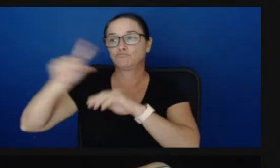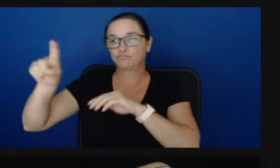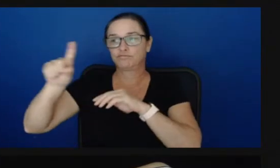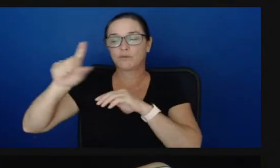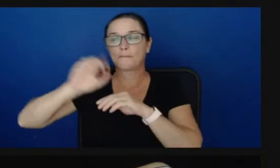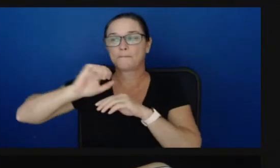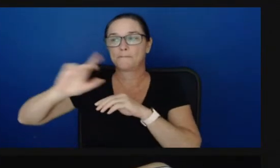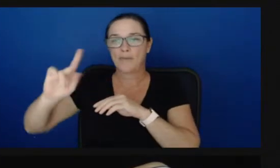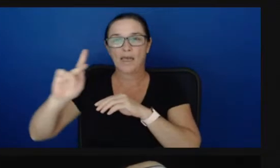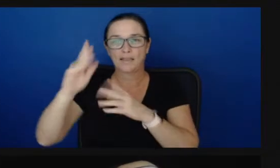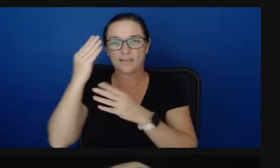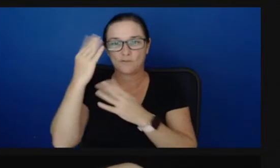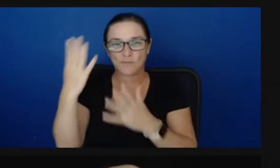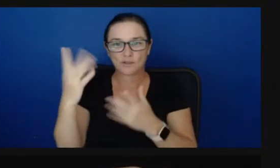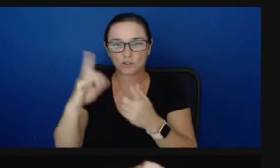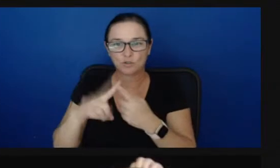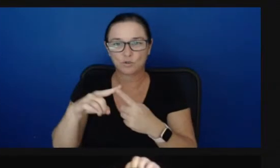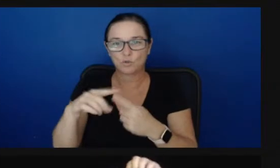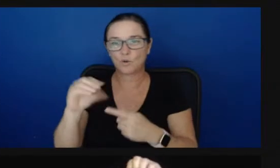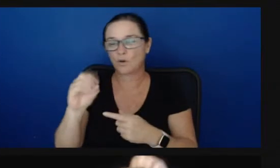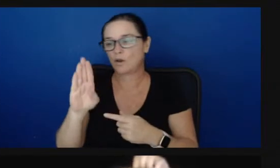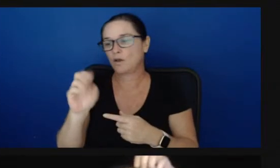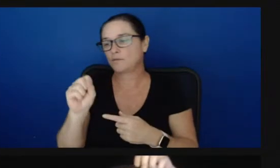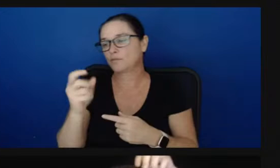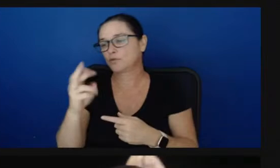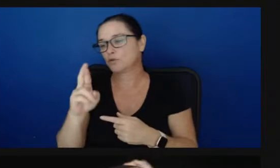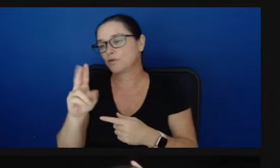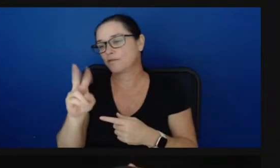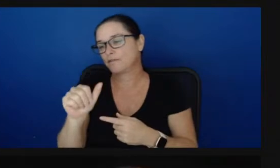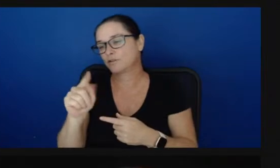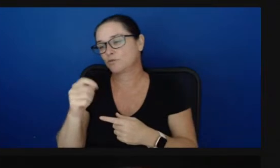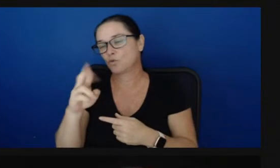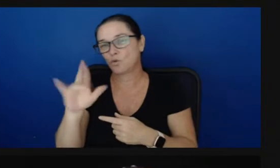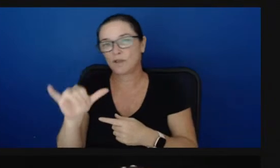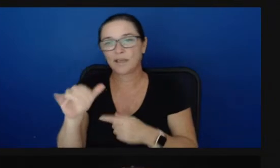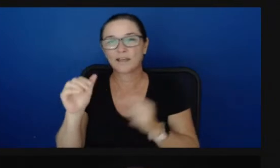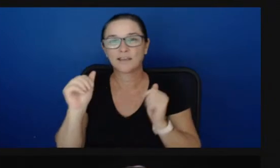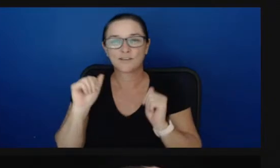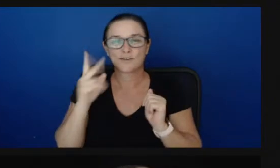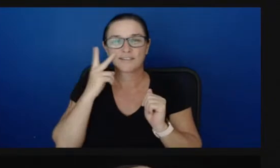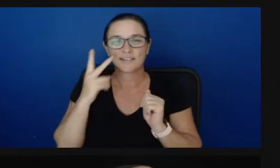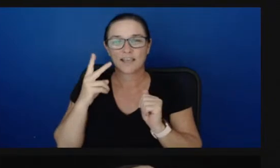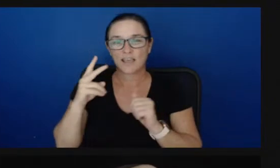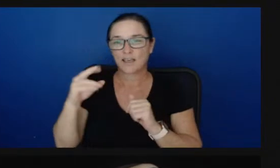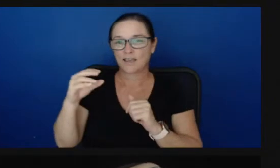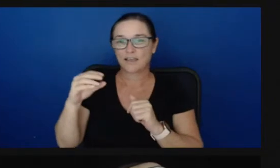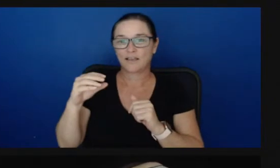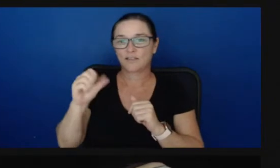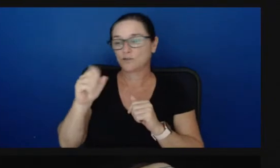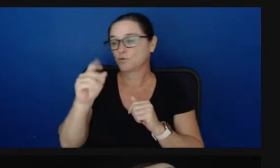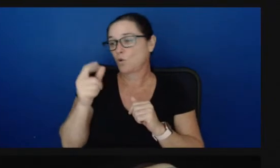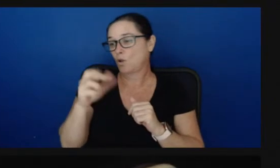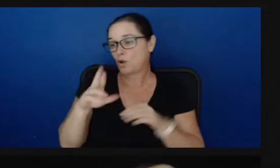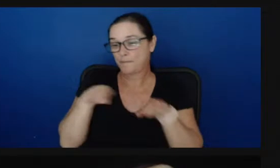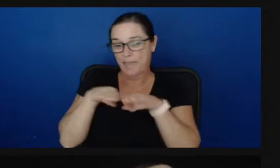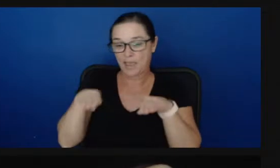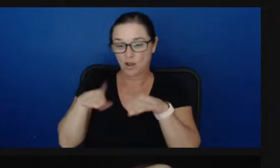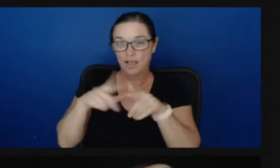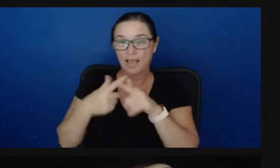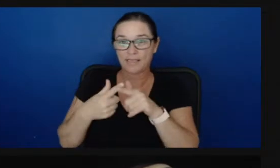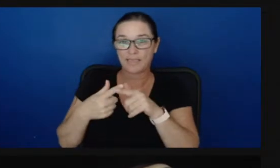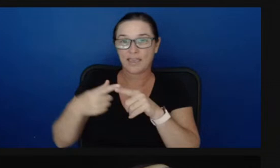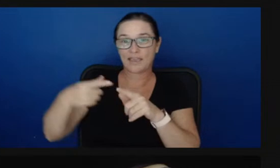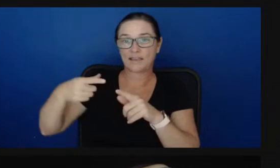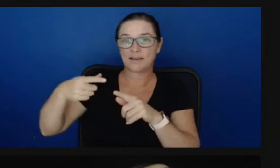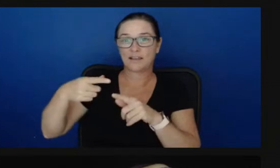observatory. And so here you see a solar panel, and you see this antenna that's transmitting webcam data